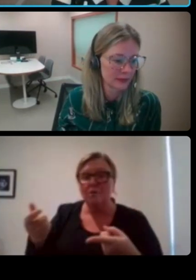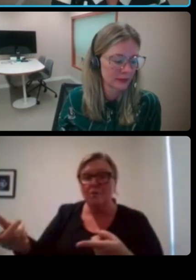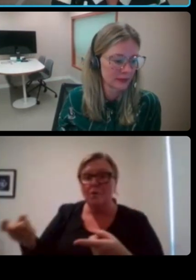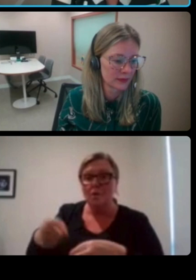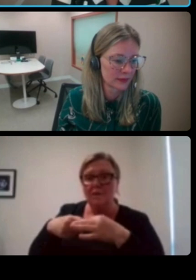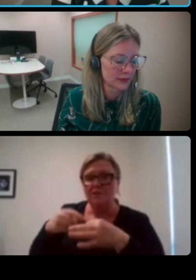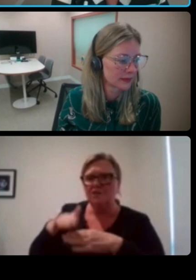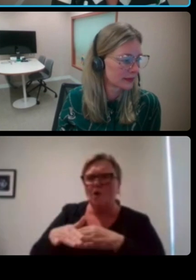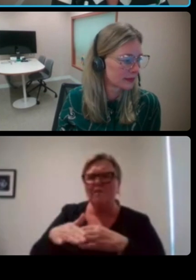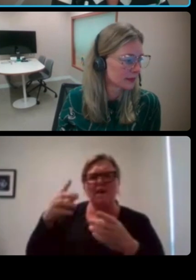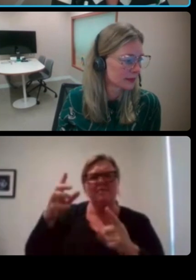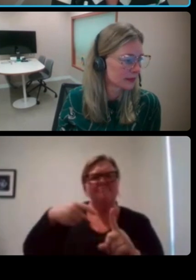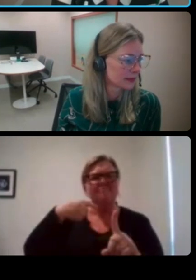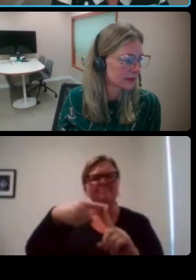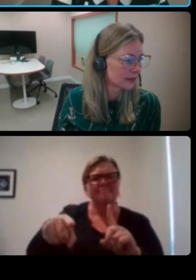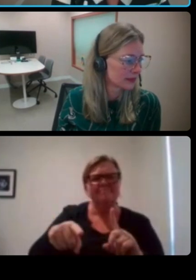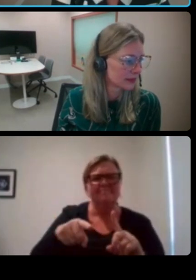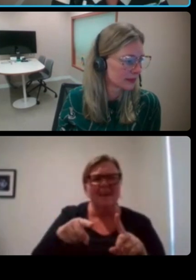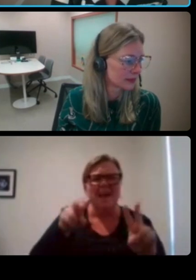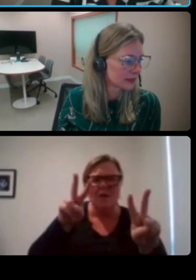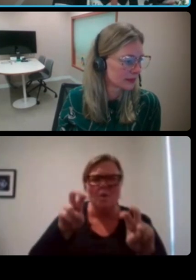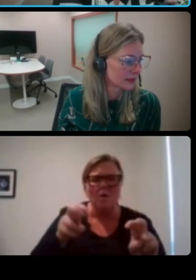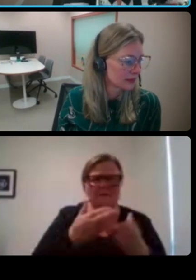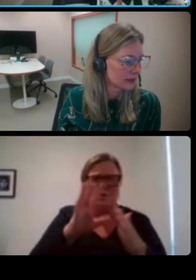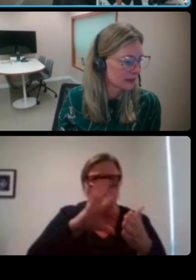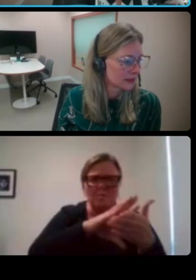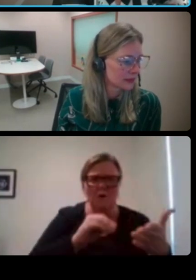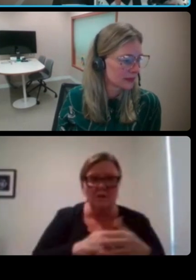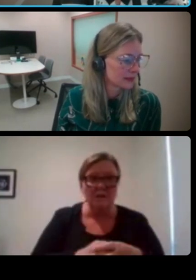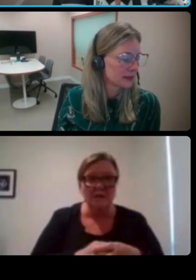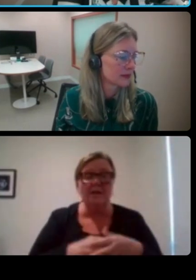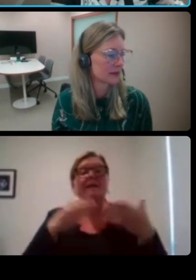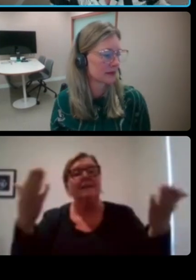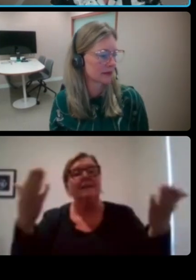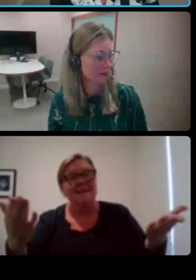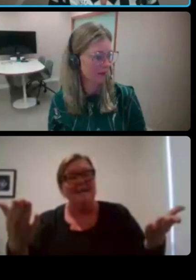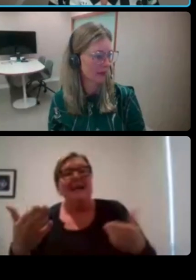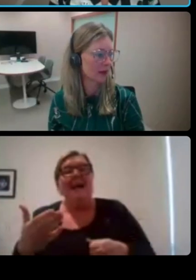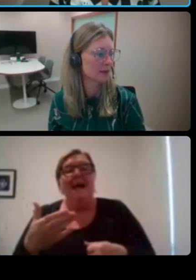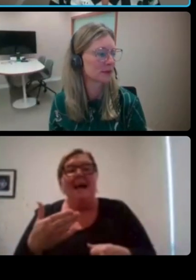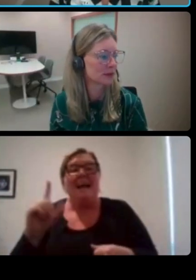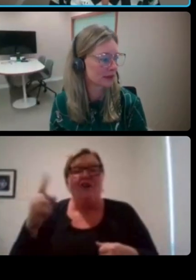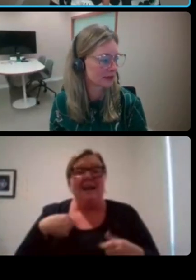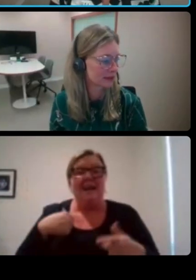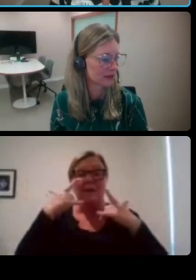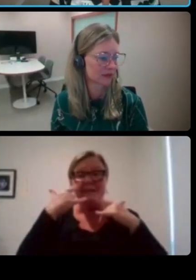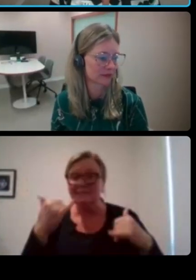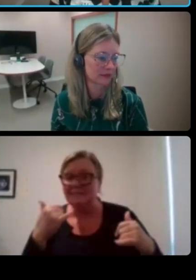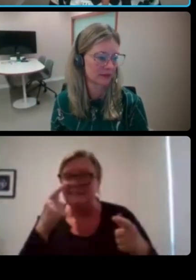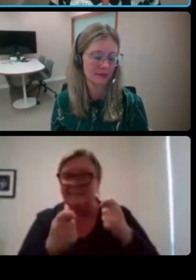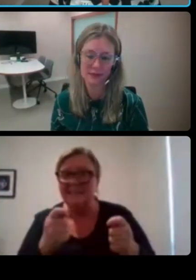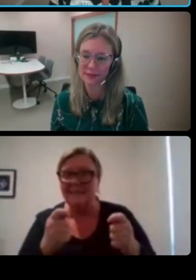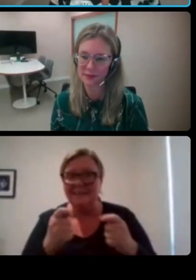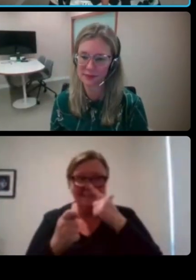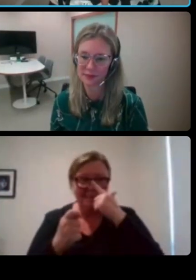to accreditation and audits in the new model. We're currently testing the application of standards to the registration